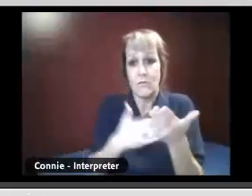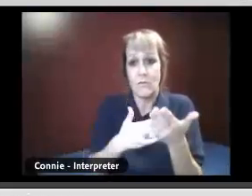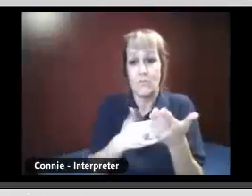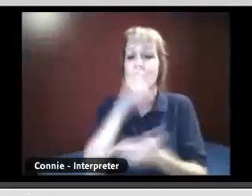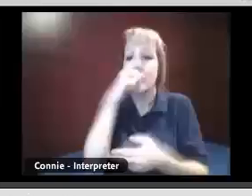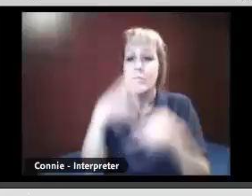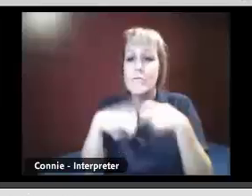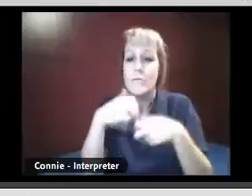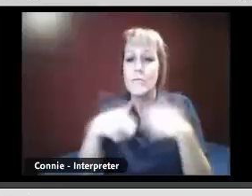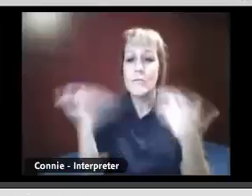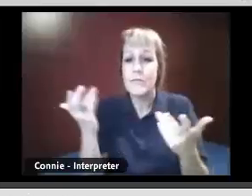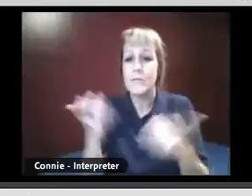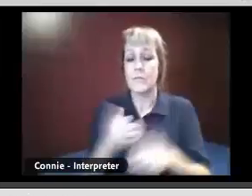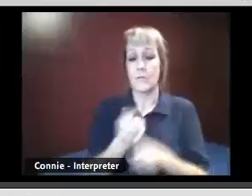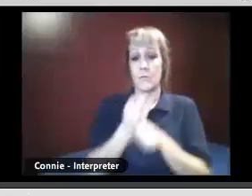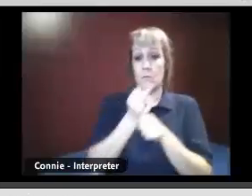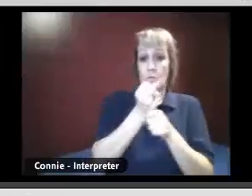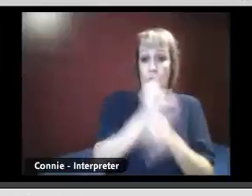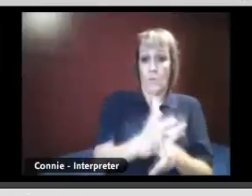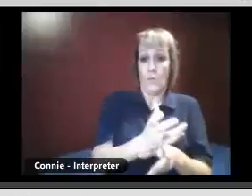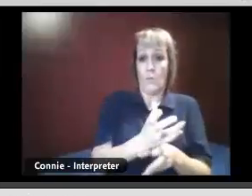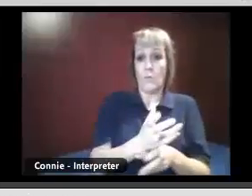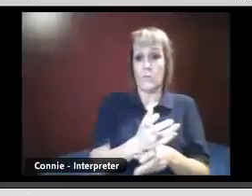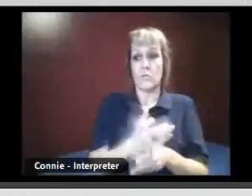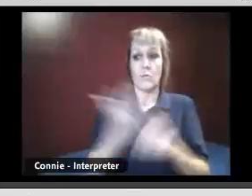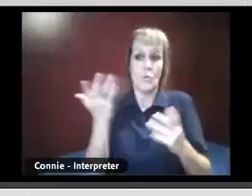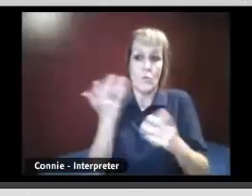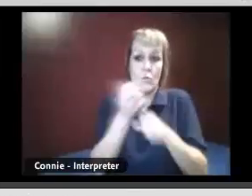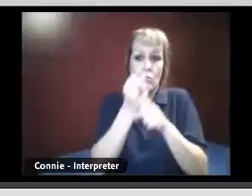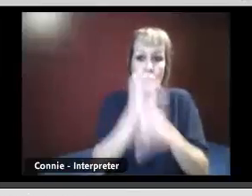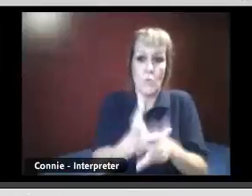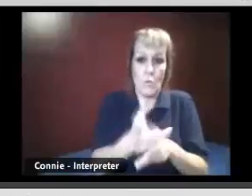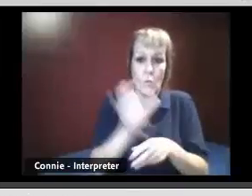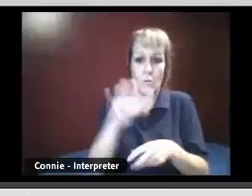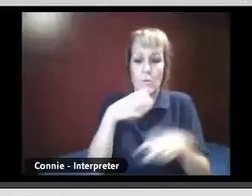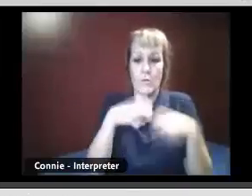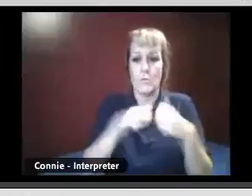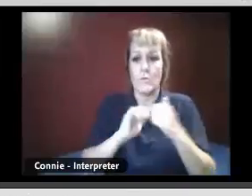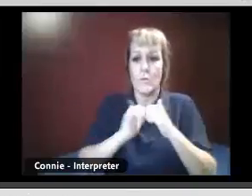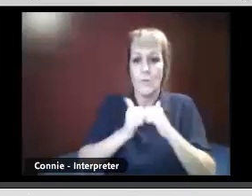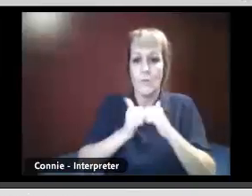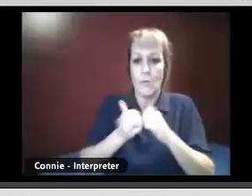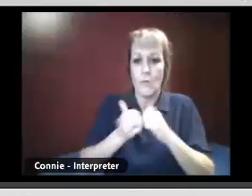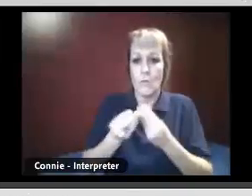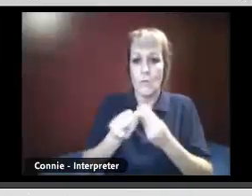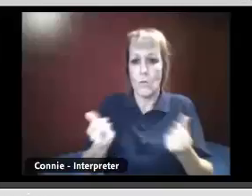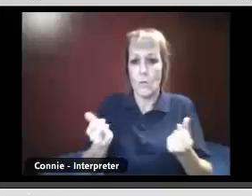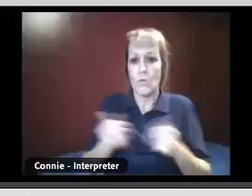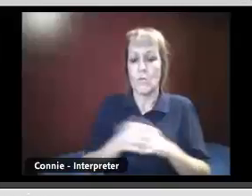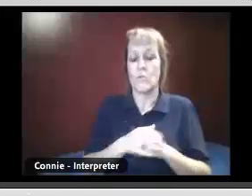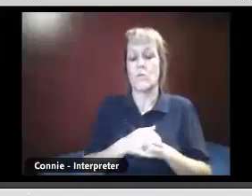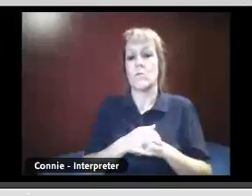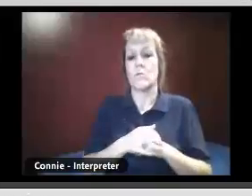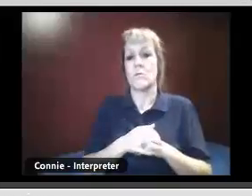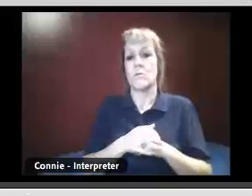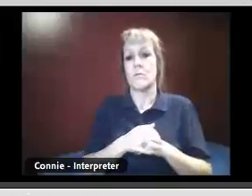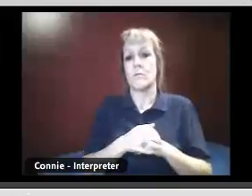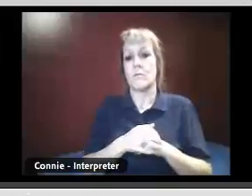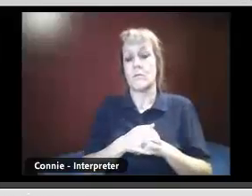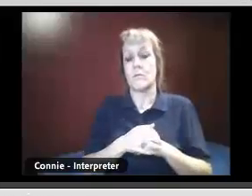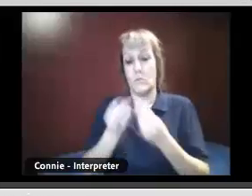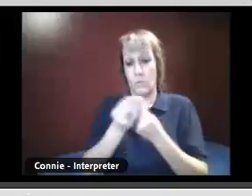what are some of the causes? What's contributed to this? What's it going to take to fix it? And so in the